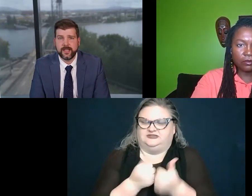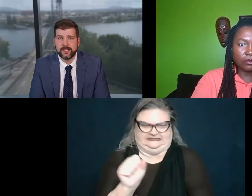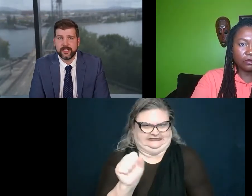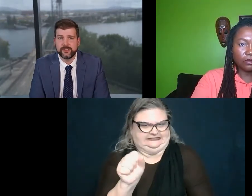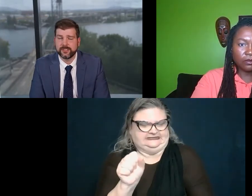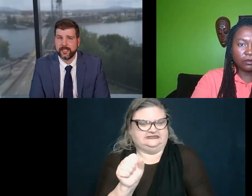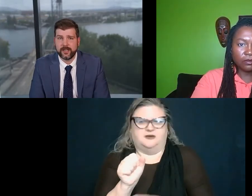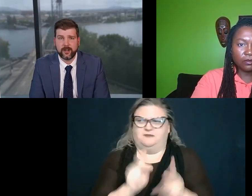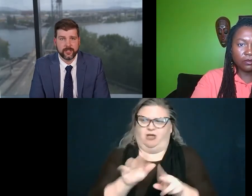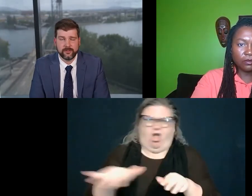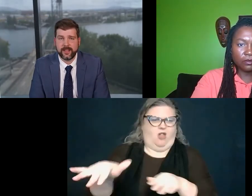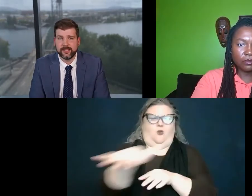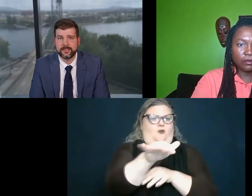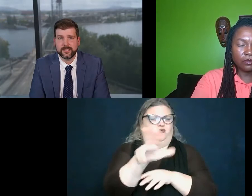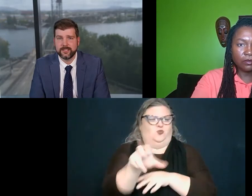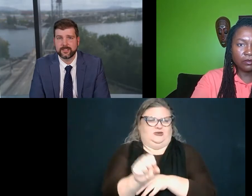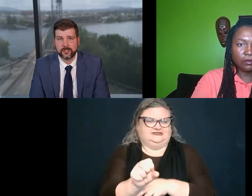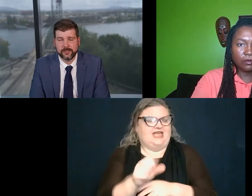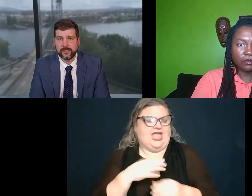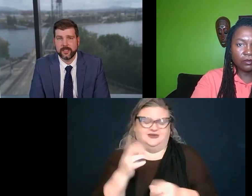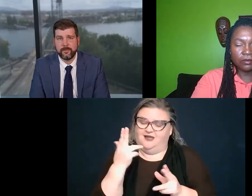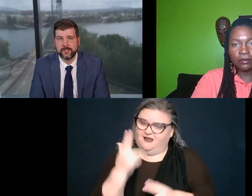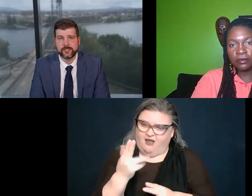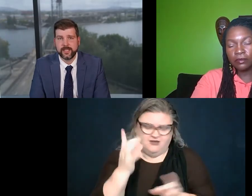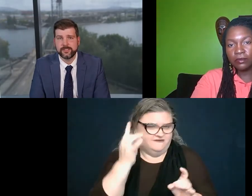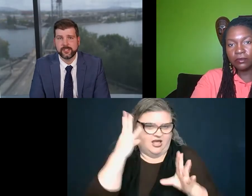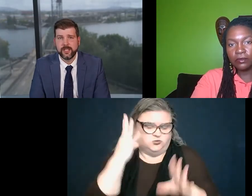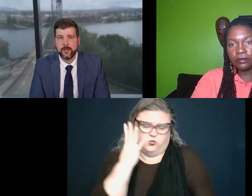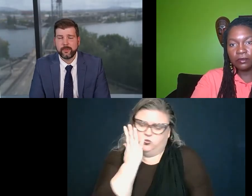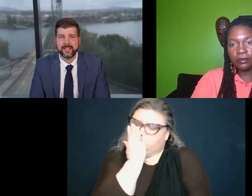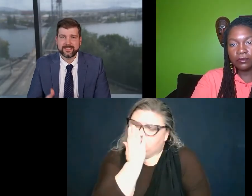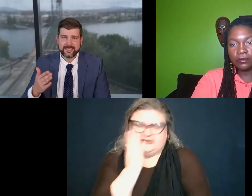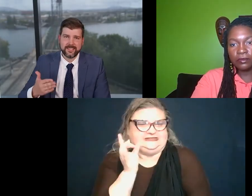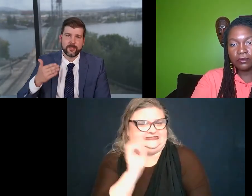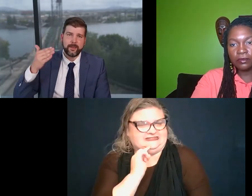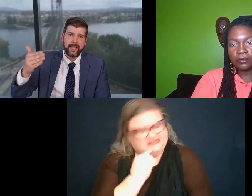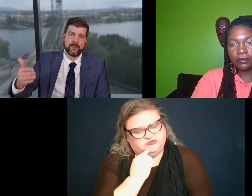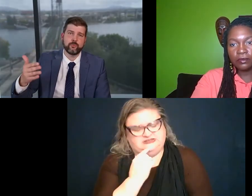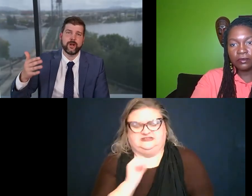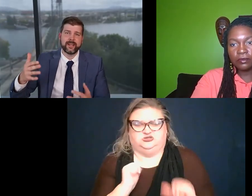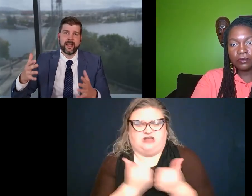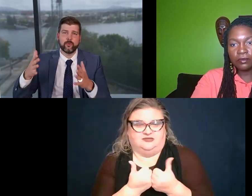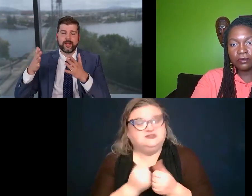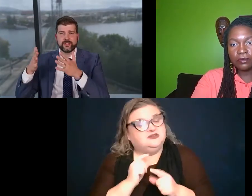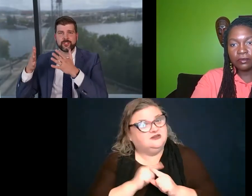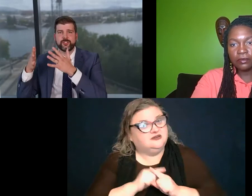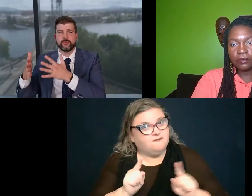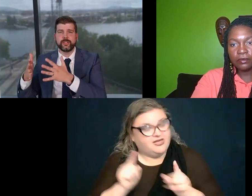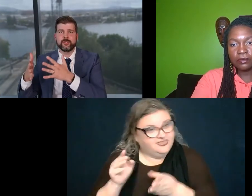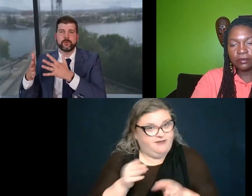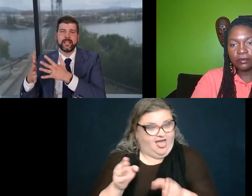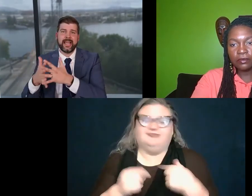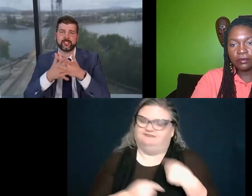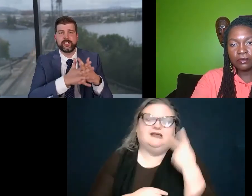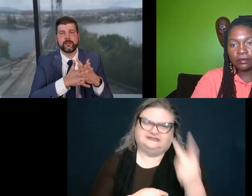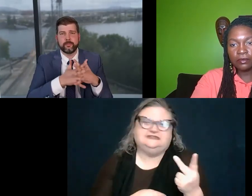facing challenges, and our gun violence is certainly a major challenge. But I see the path. Right now, we're not just doing